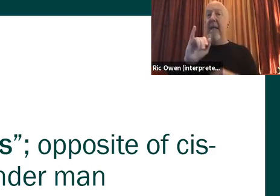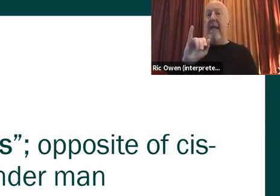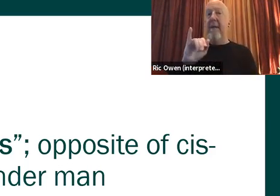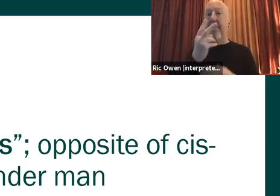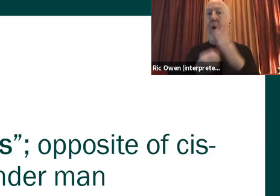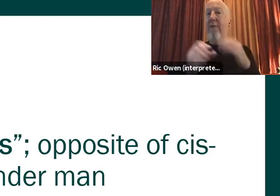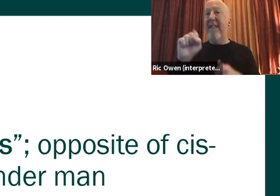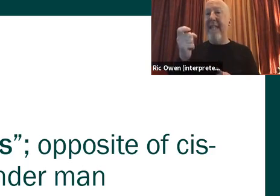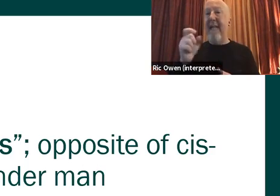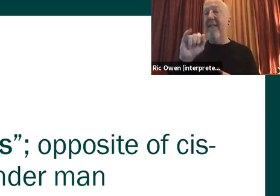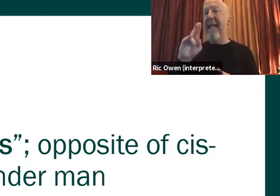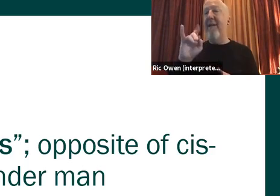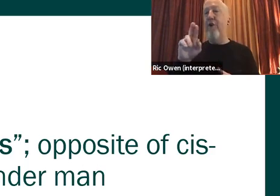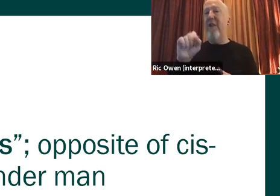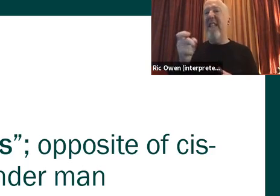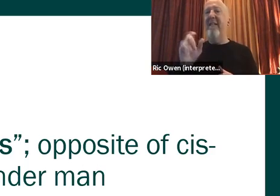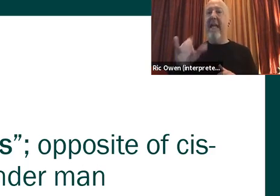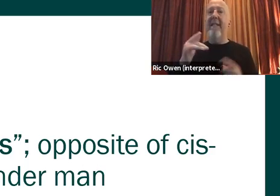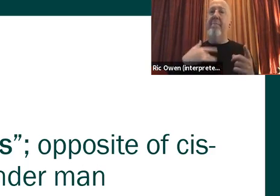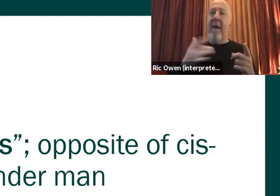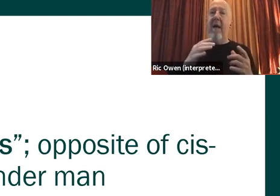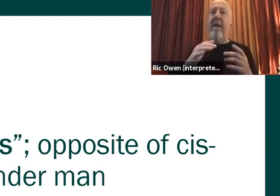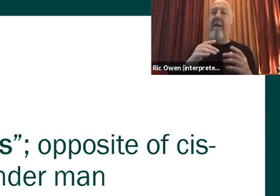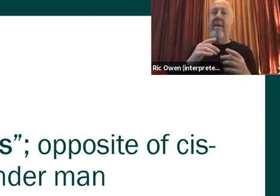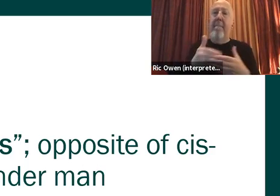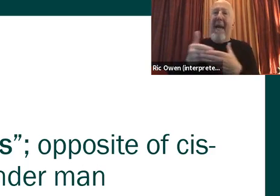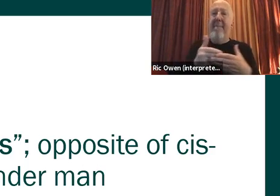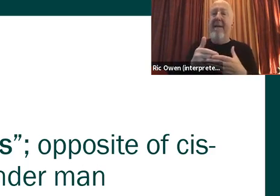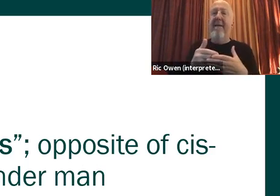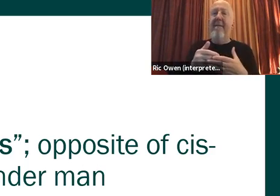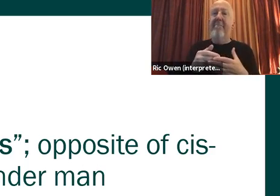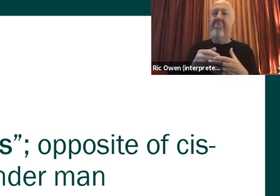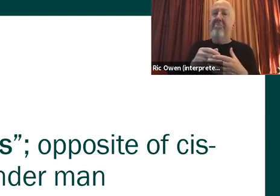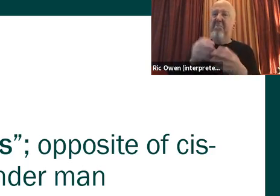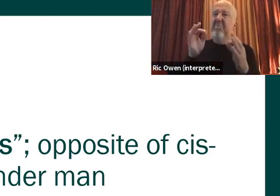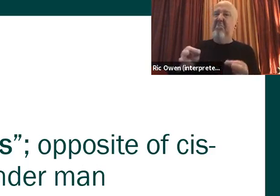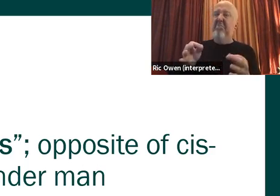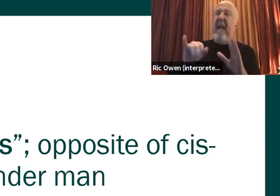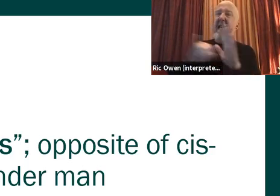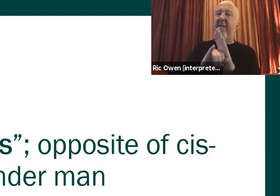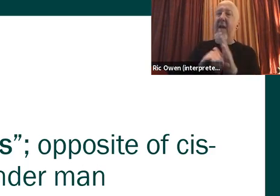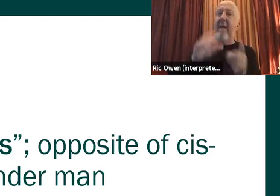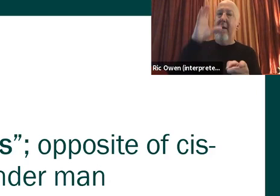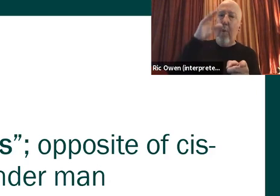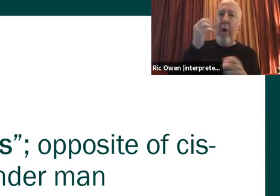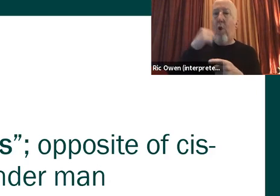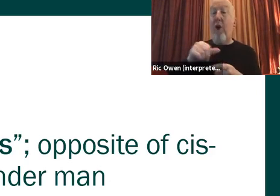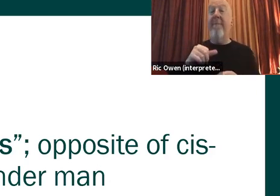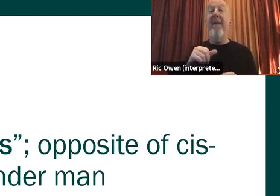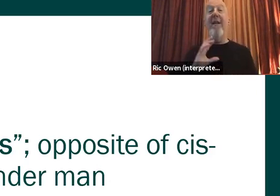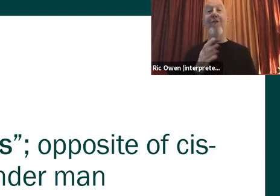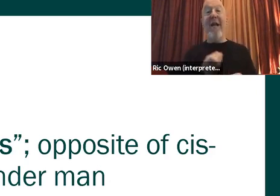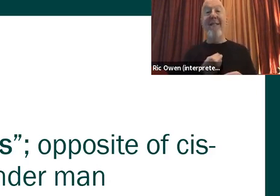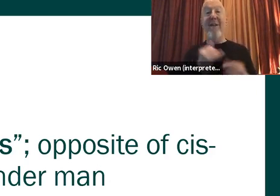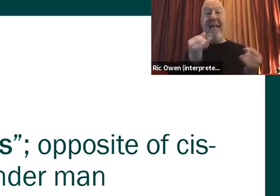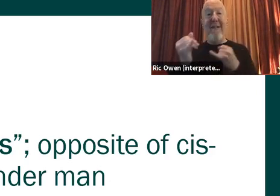people are identified as children. So when we talk about transgender individuals, we break that down to